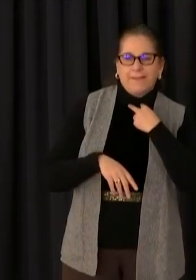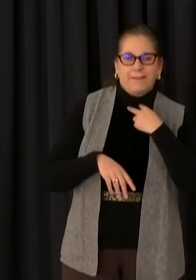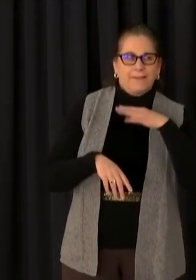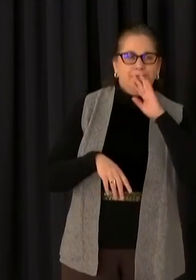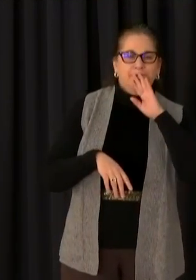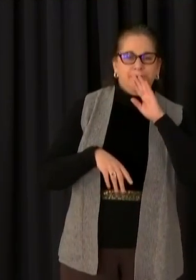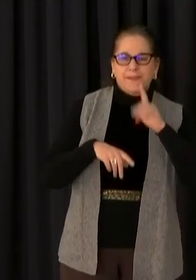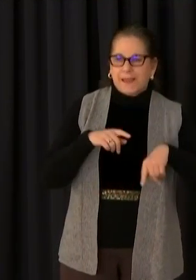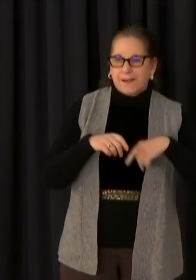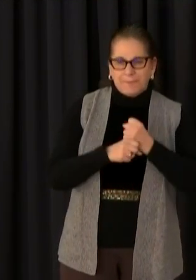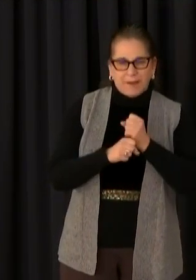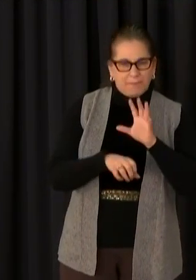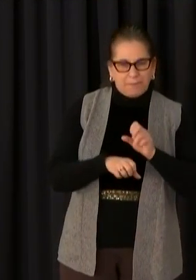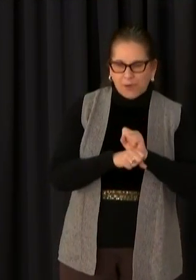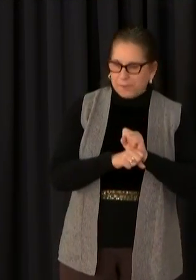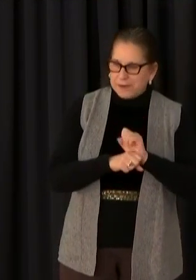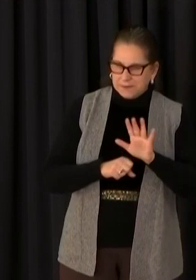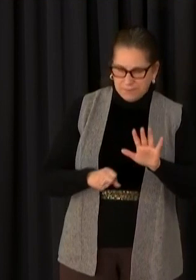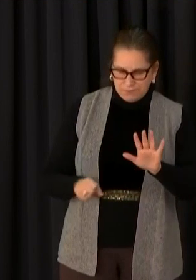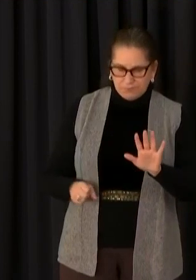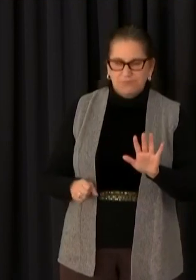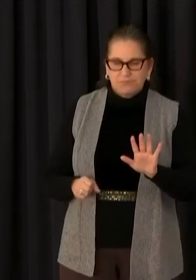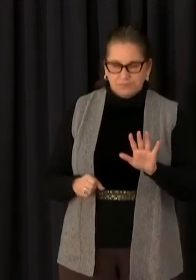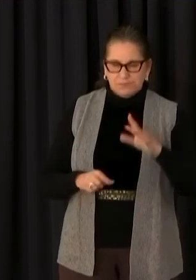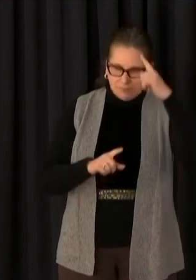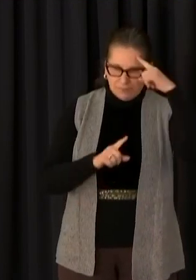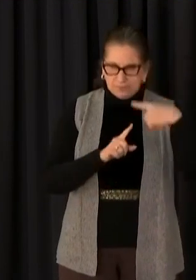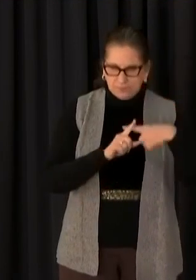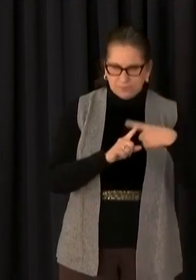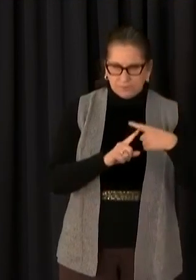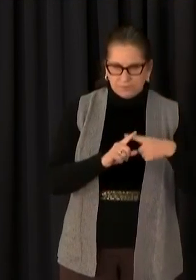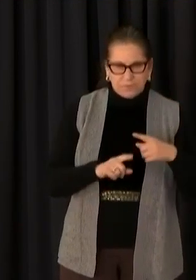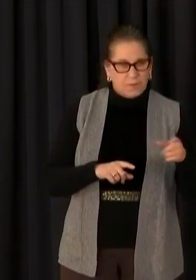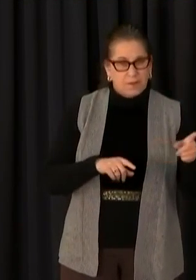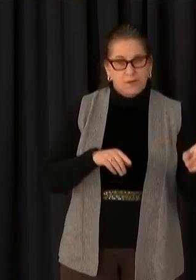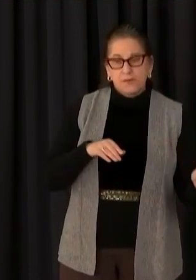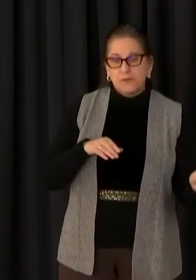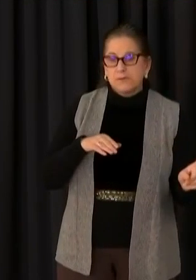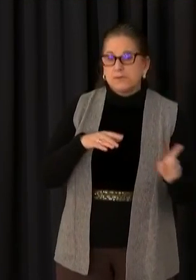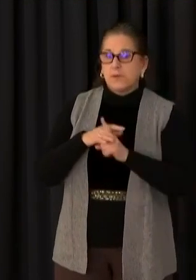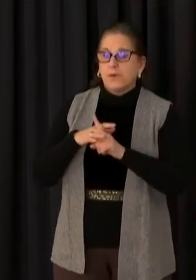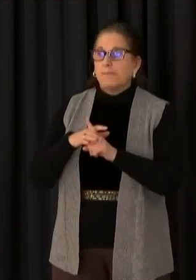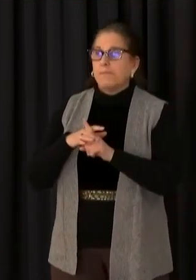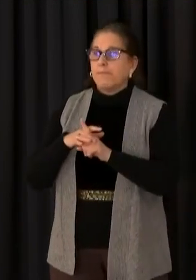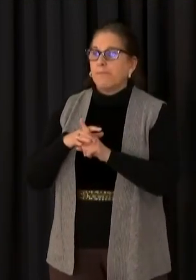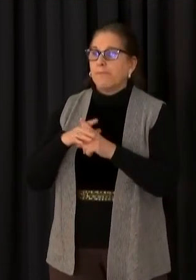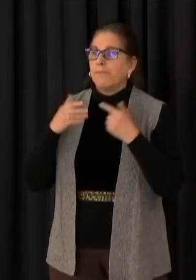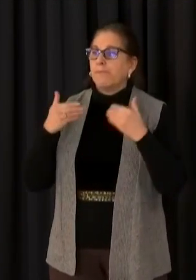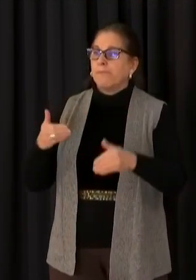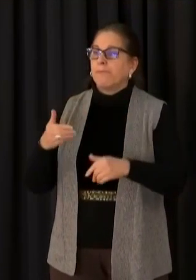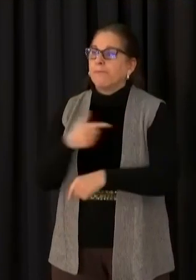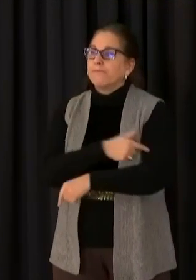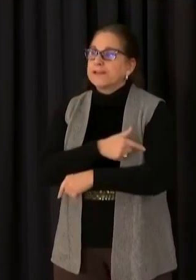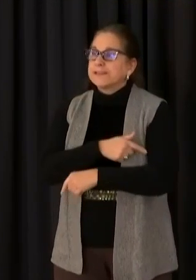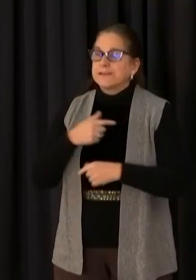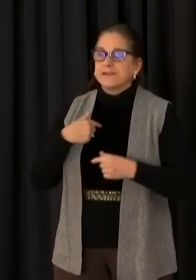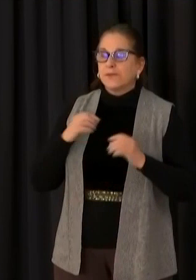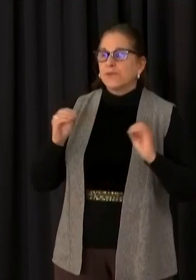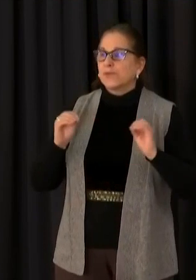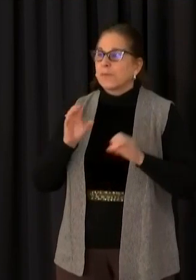advise everyone that you should not go to a vaccine site if you do not have an appointment.